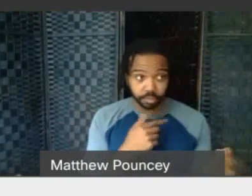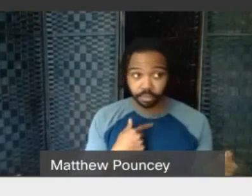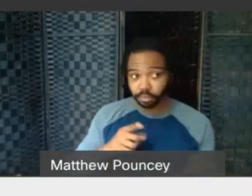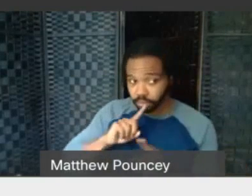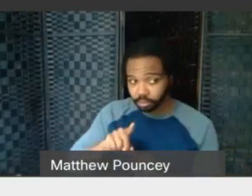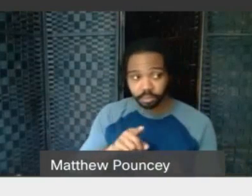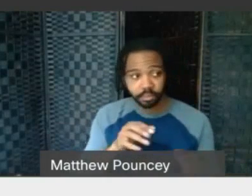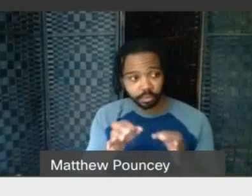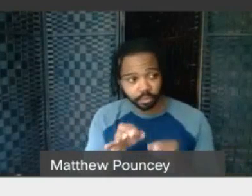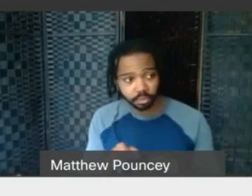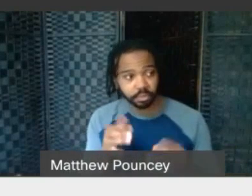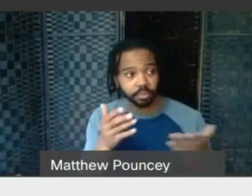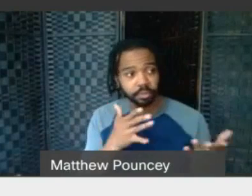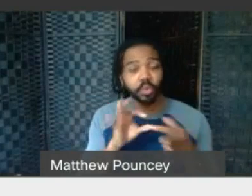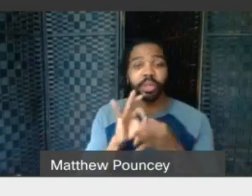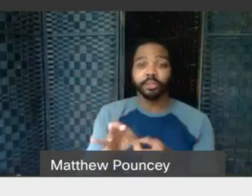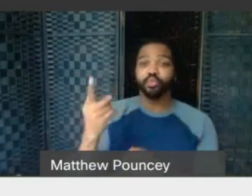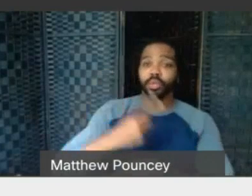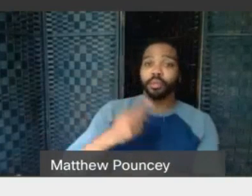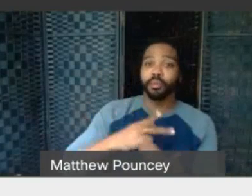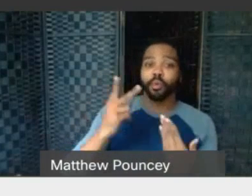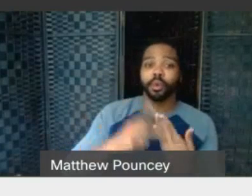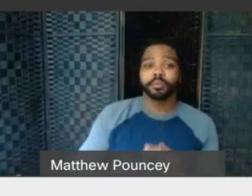provide some guidance on the day program.